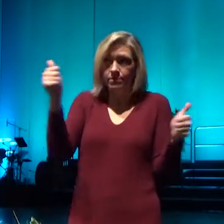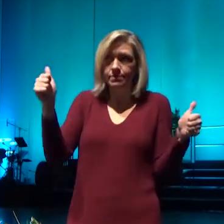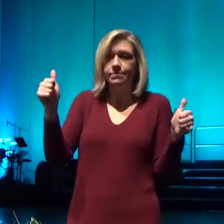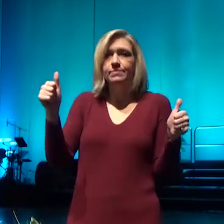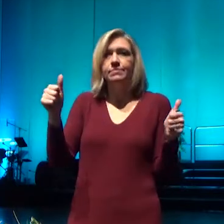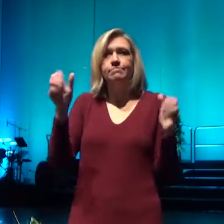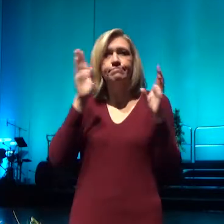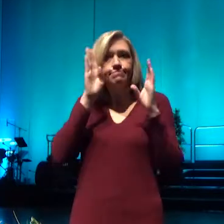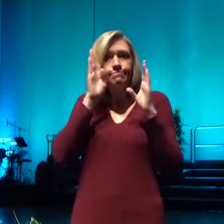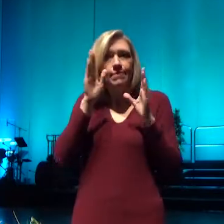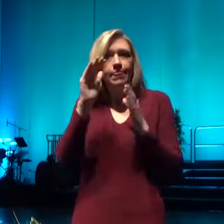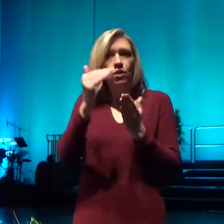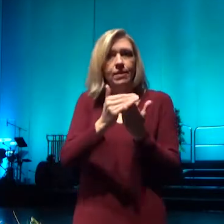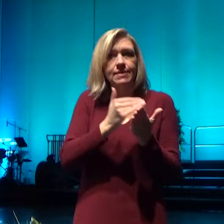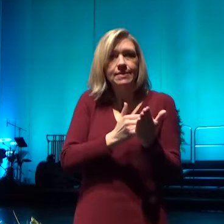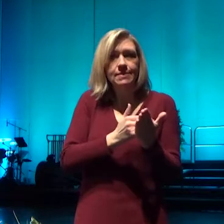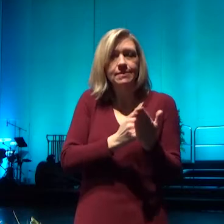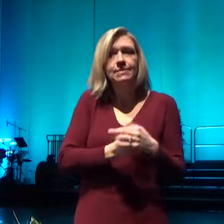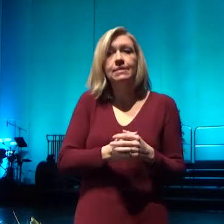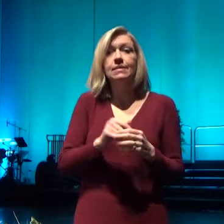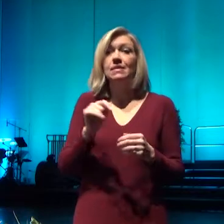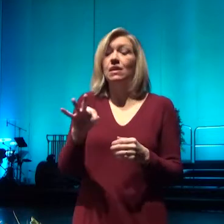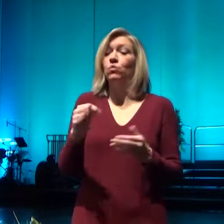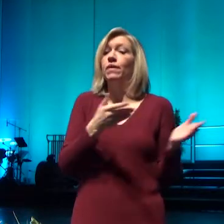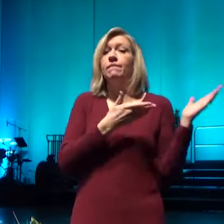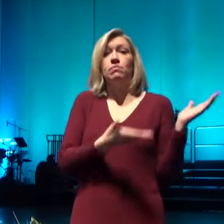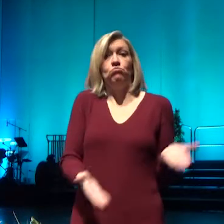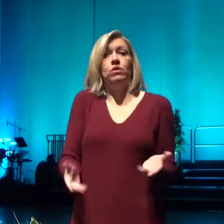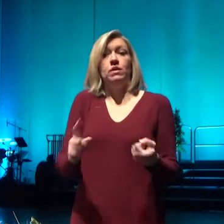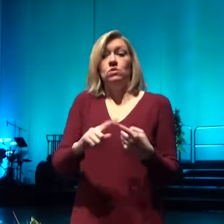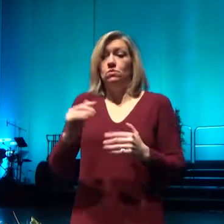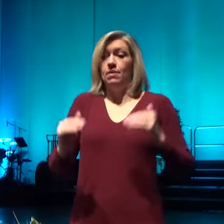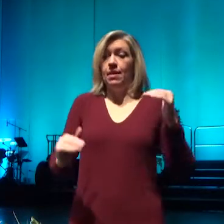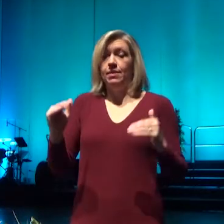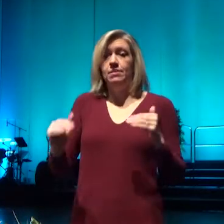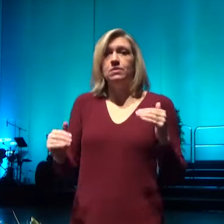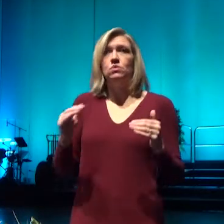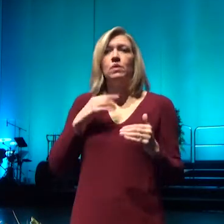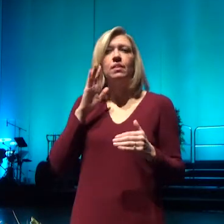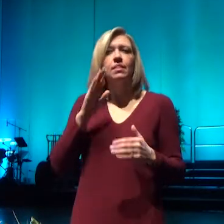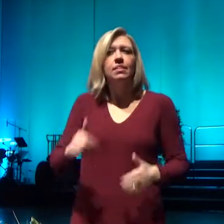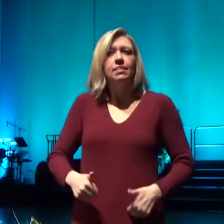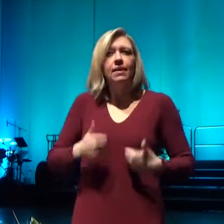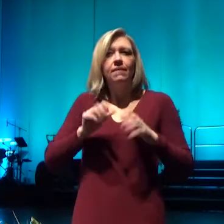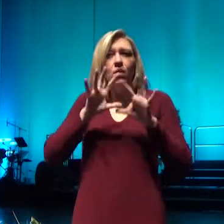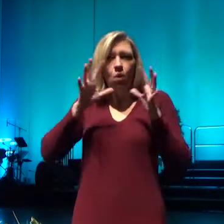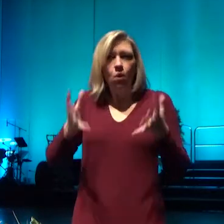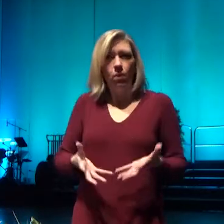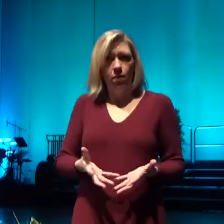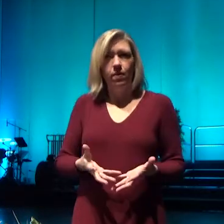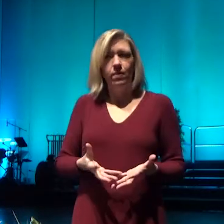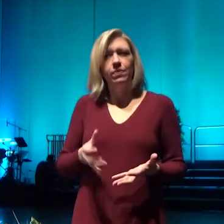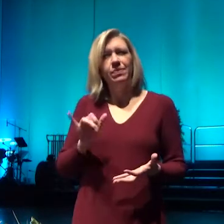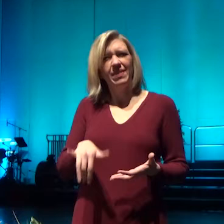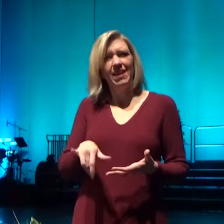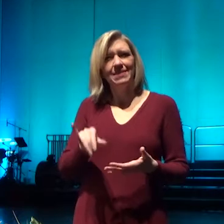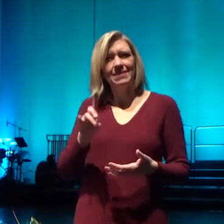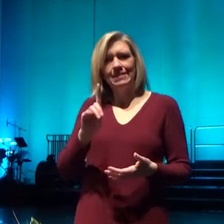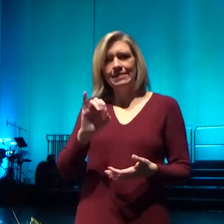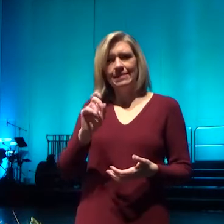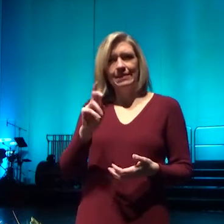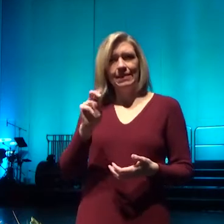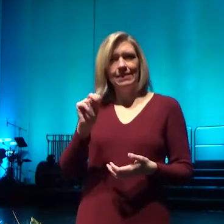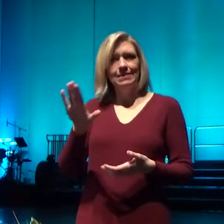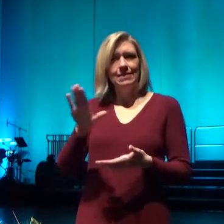lessons that they teach, because when we fully bring them into balance, we live in wholeness. That's what makes Dickens' work such